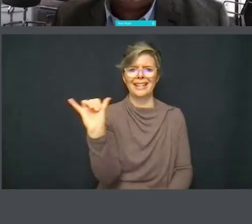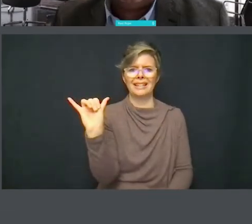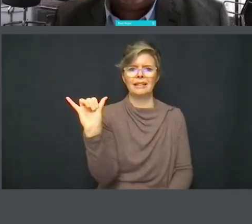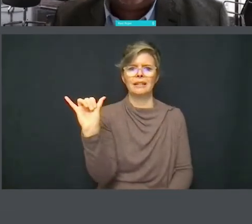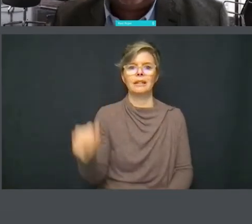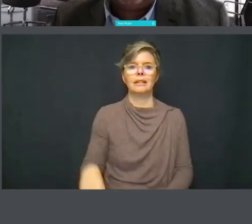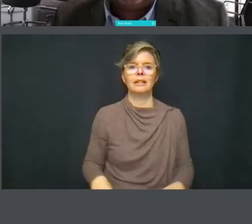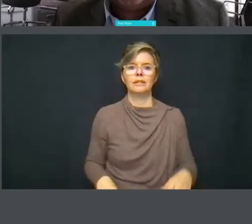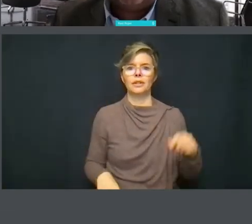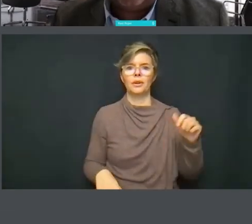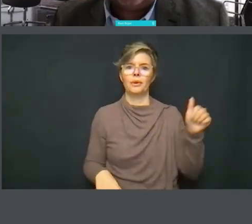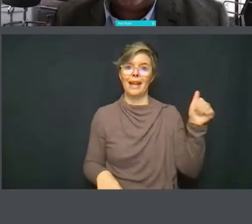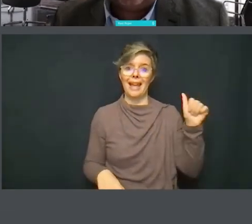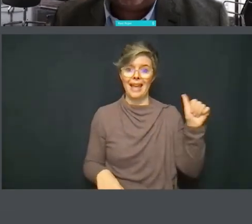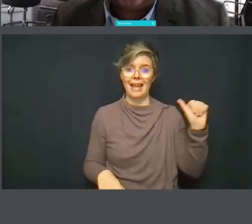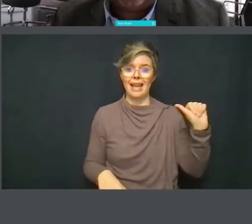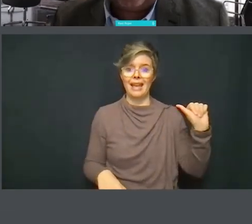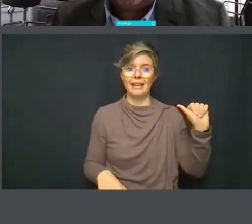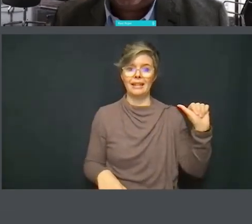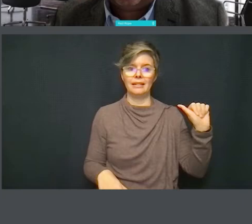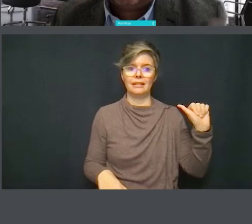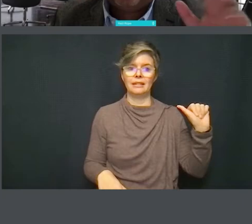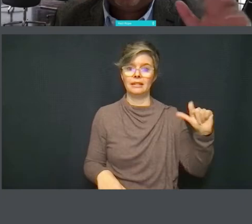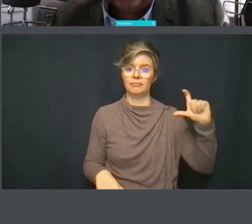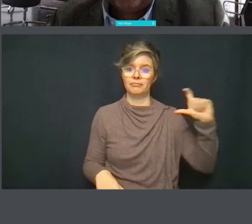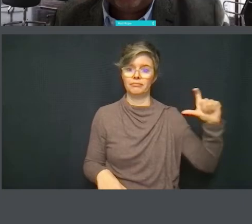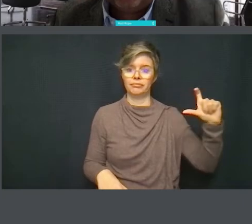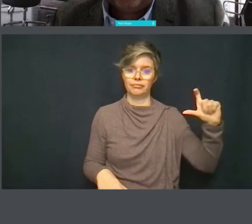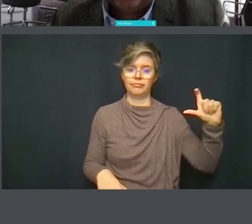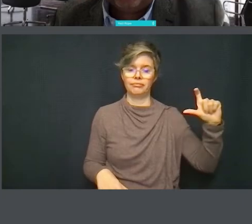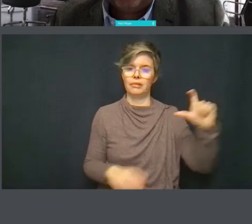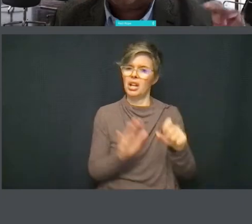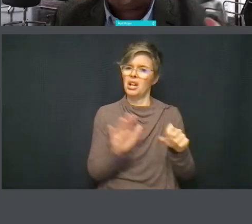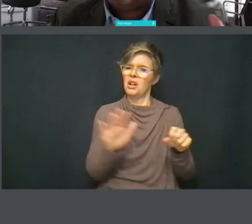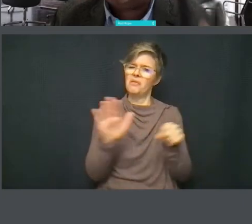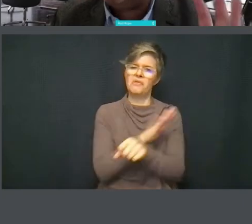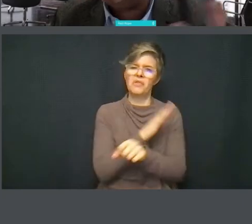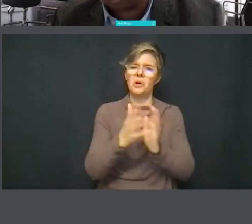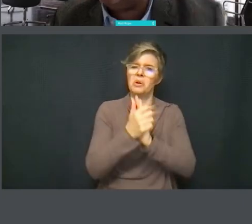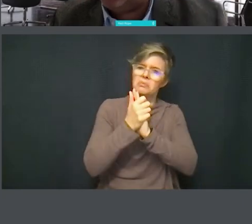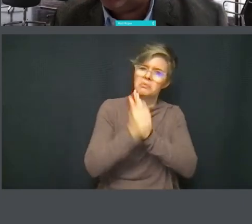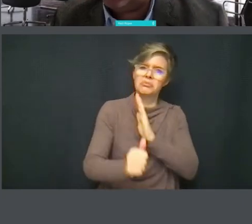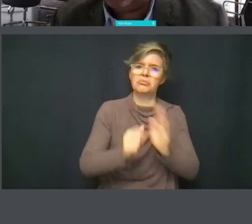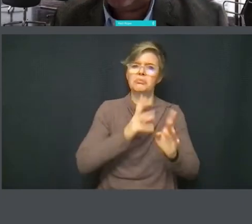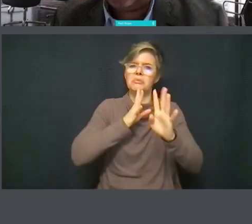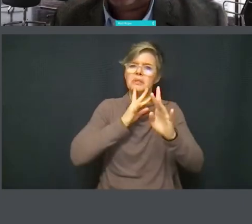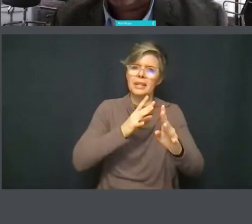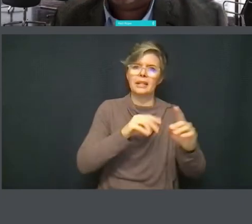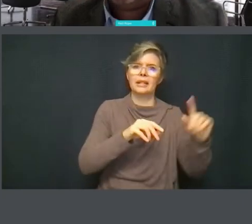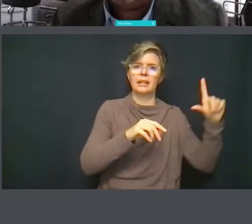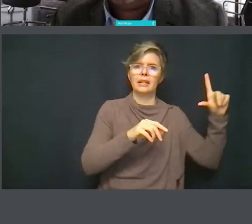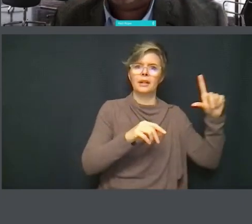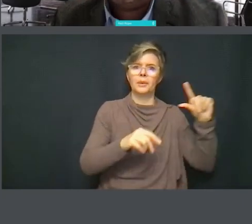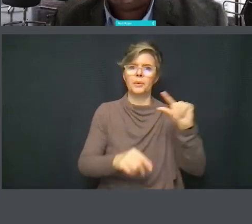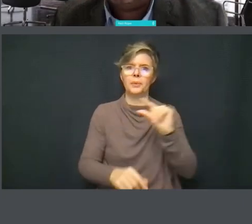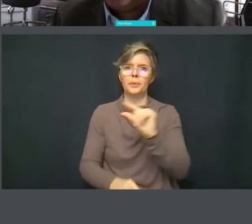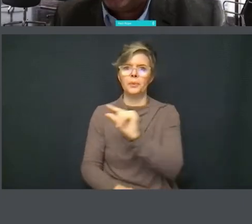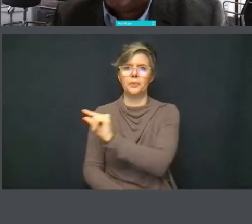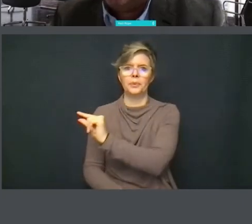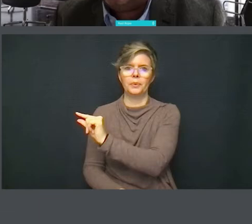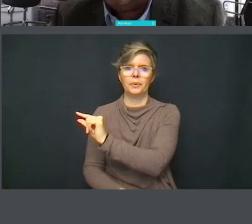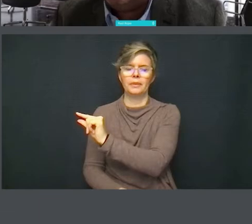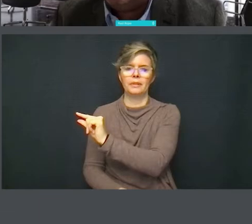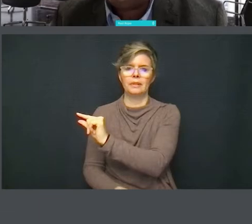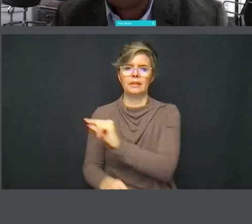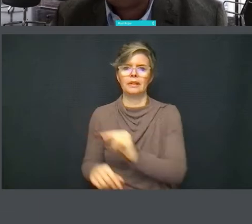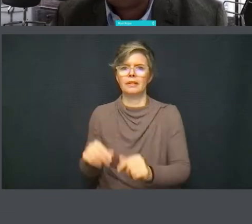language, and you imagine the big A to be like full proficiency and the little a to be limited proficiency, right? We really